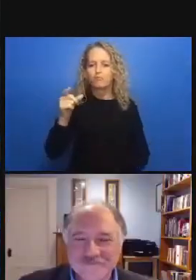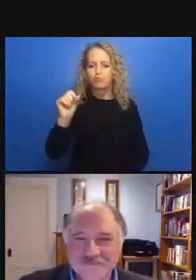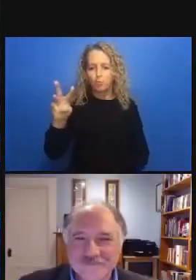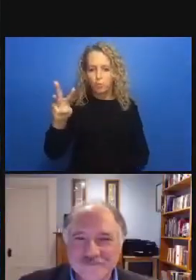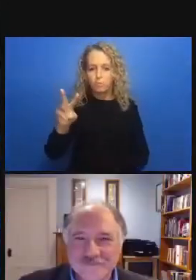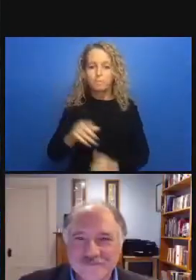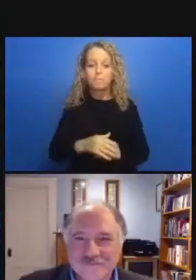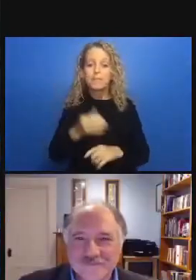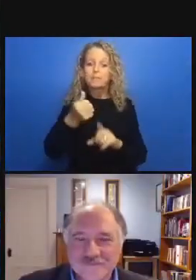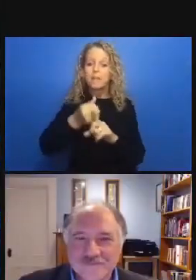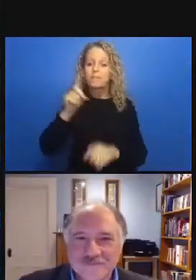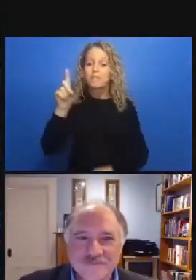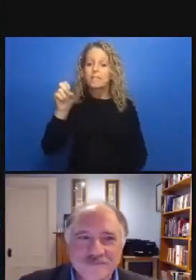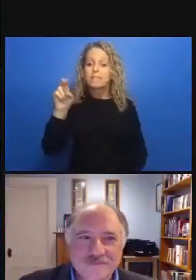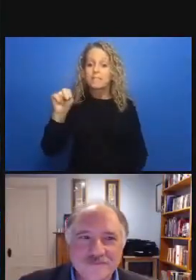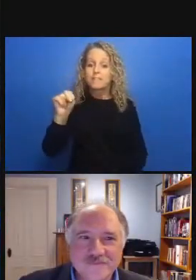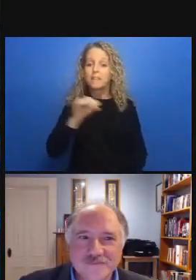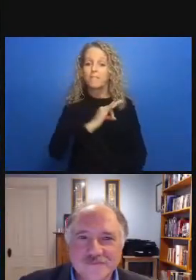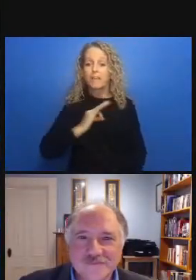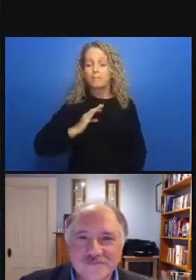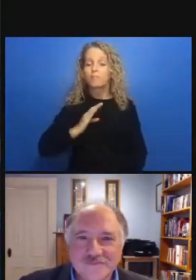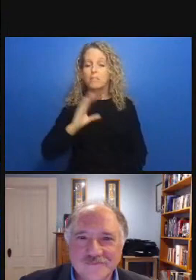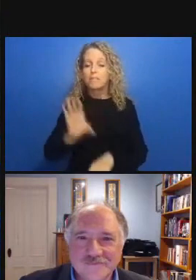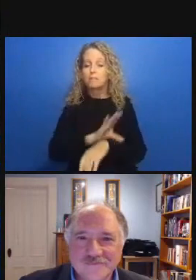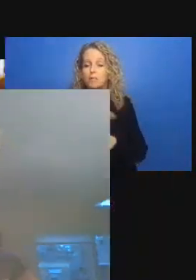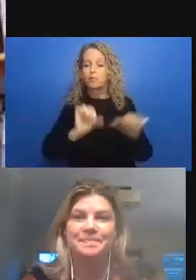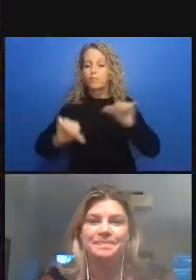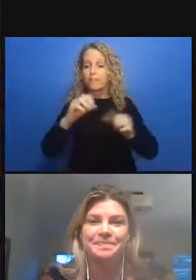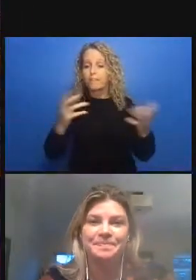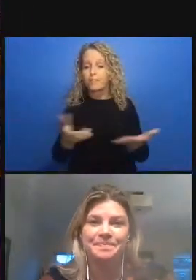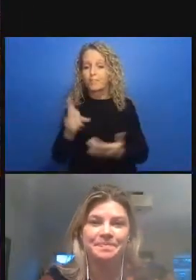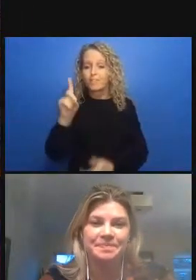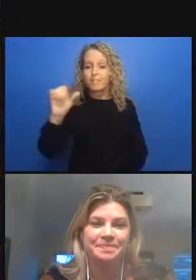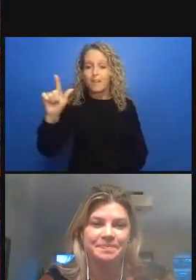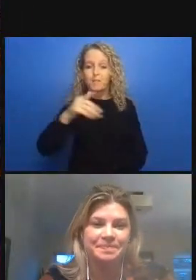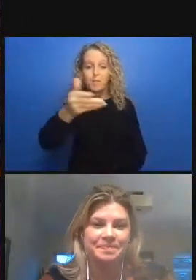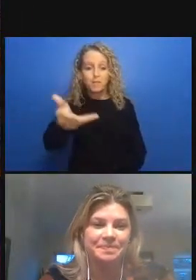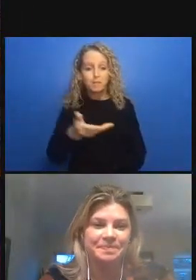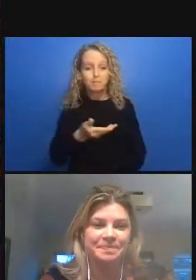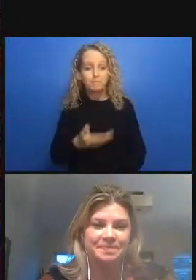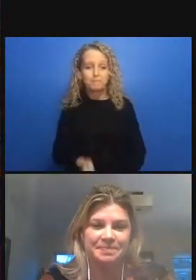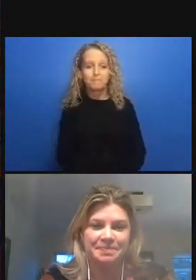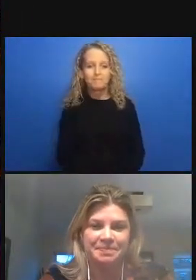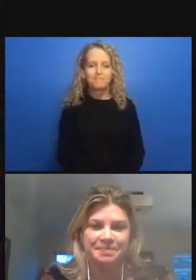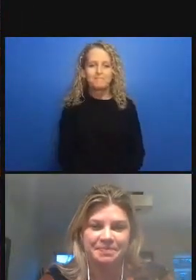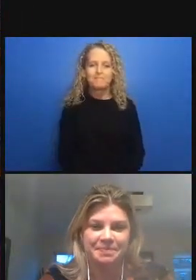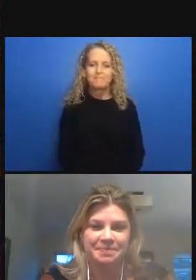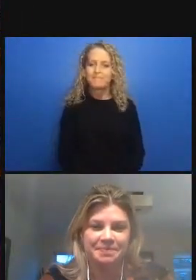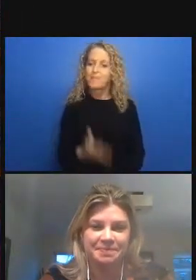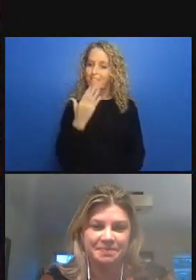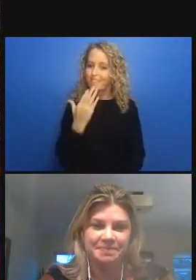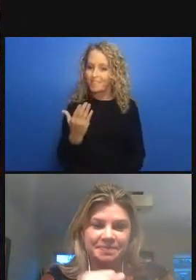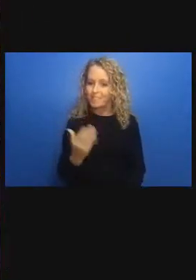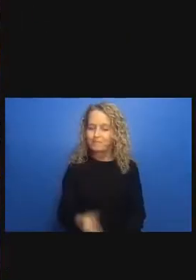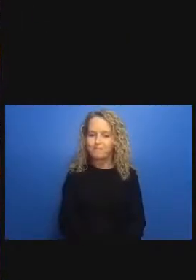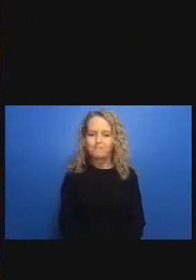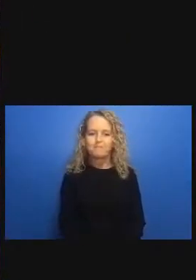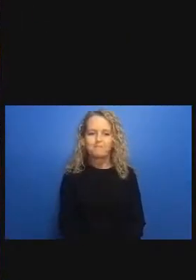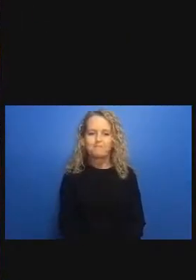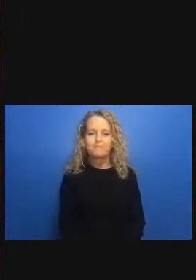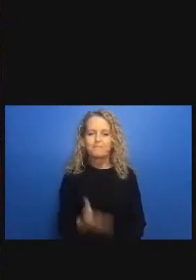is the Dean of the Faculty of Computer Science here at Dalhousie. So welcome. Well, thank you. And good evening,